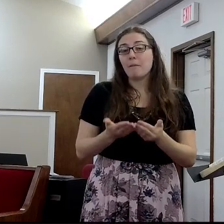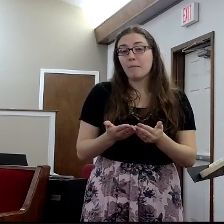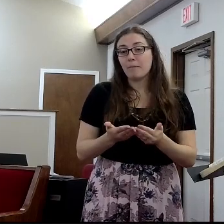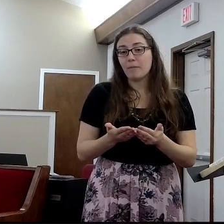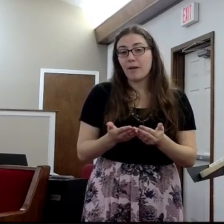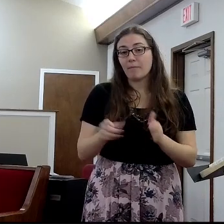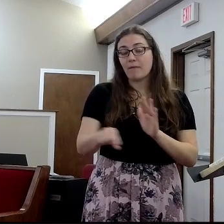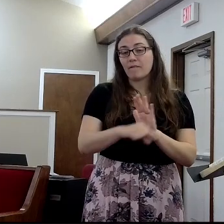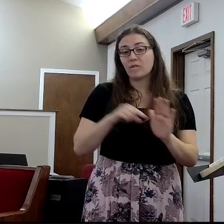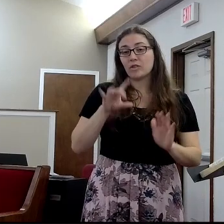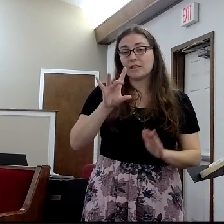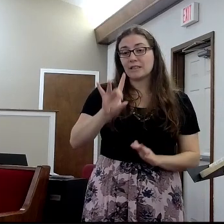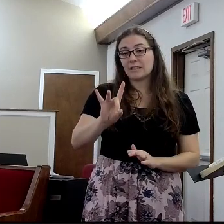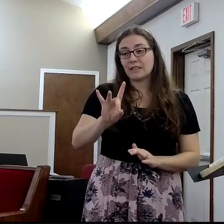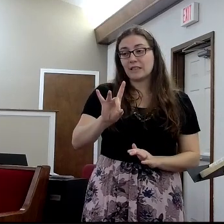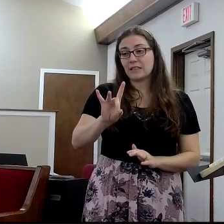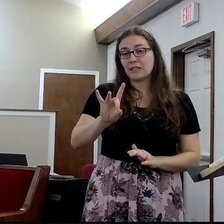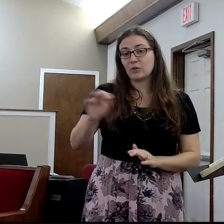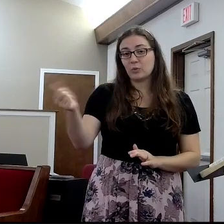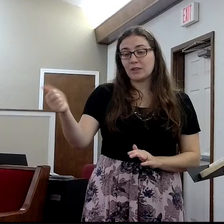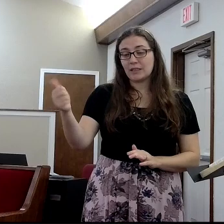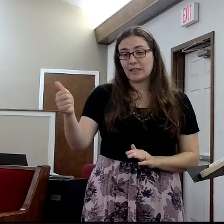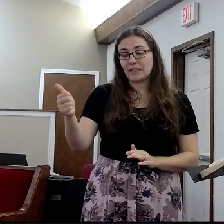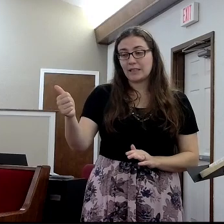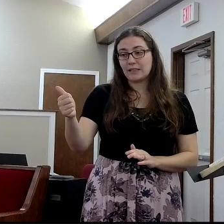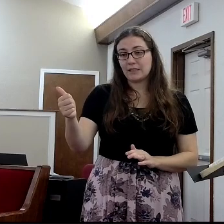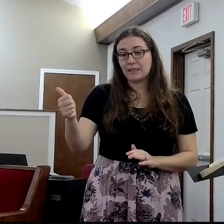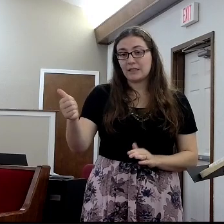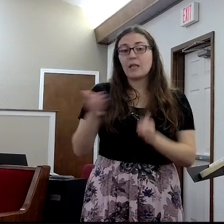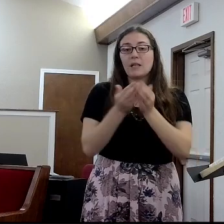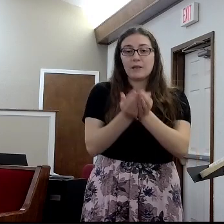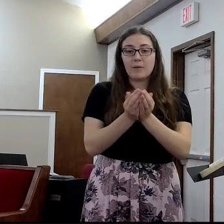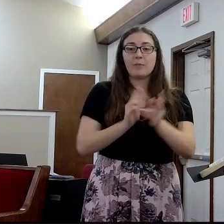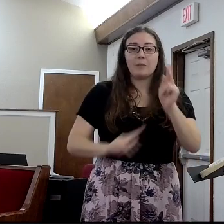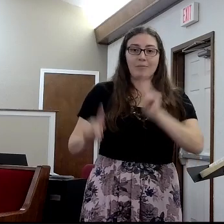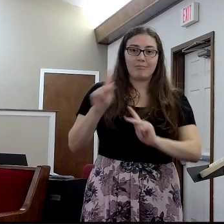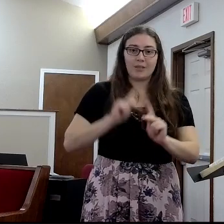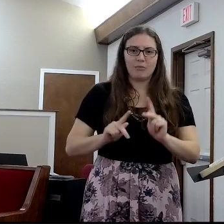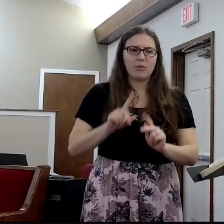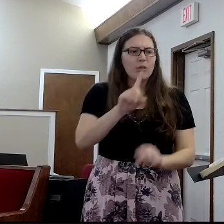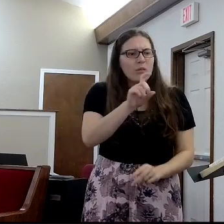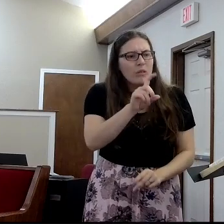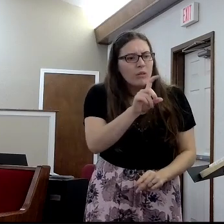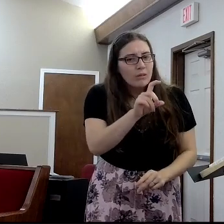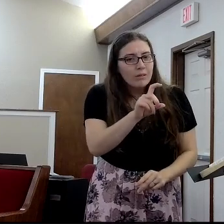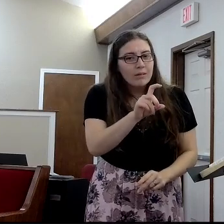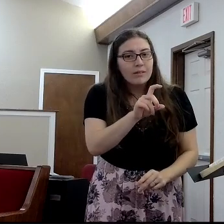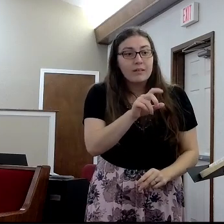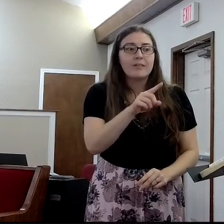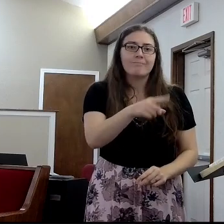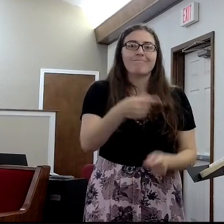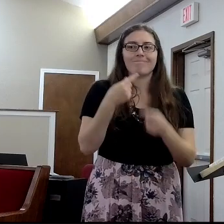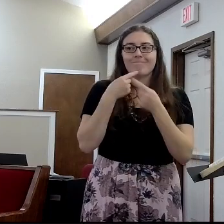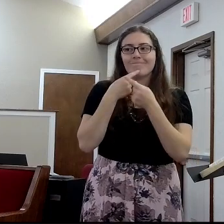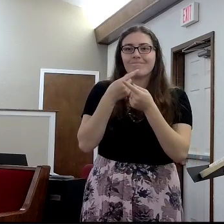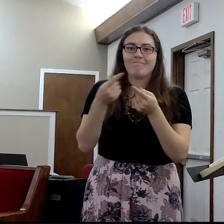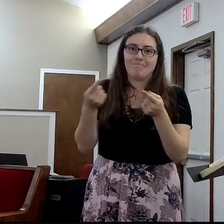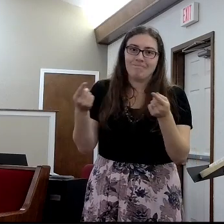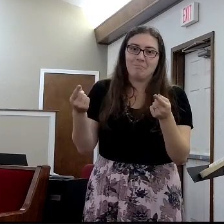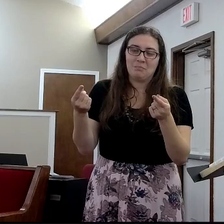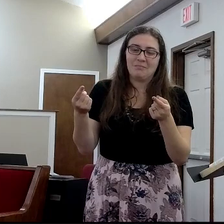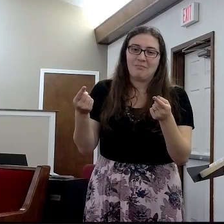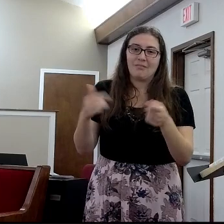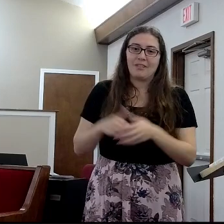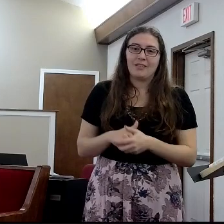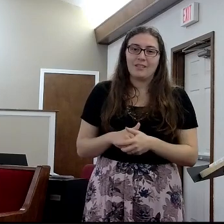divinely falls on Jonah. In verse 8 through 10, the mariners question Jonah, and he